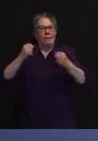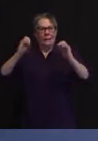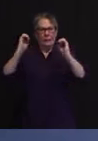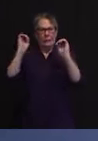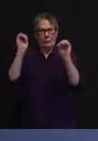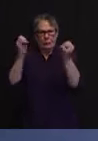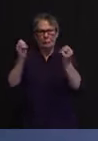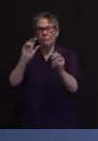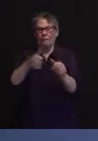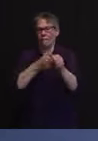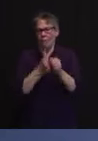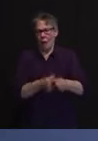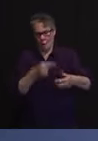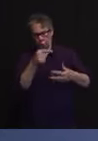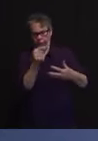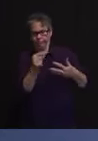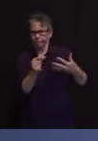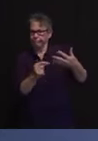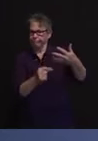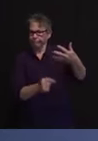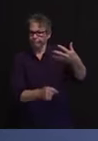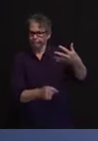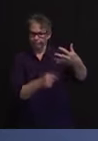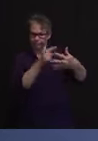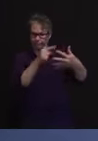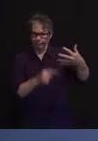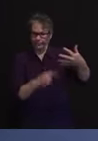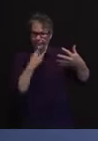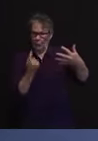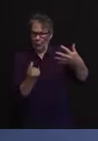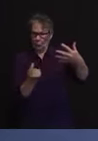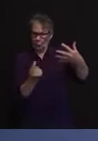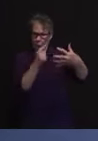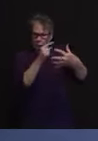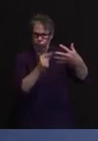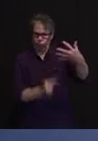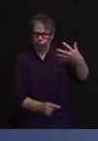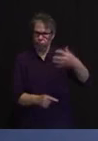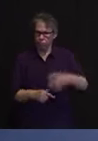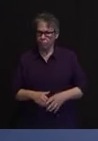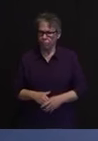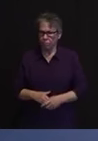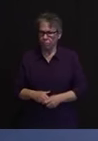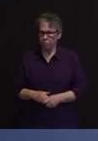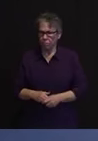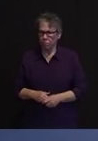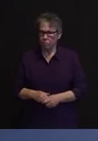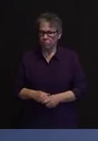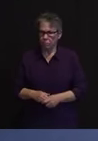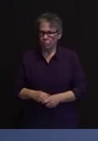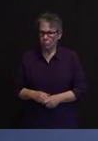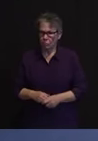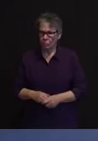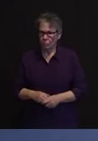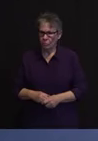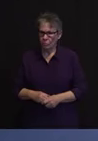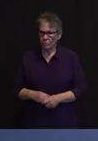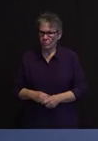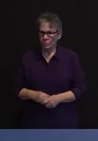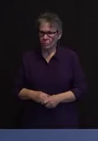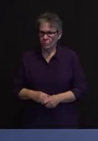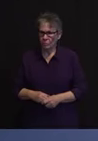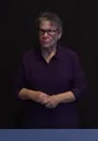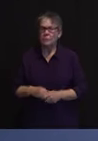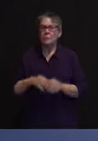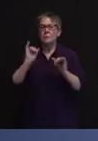consistent decision-making. It includes criteria for initial allocation of critical care